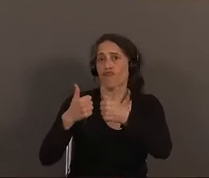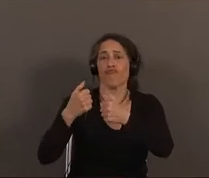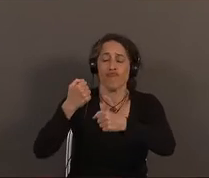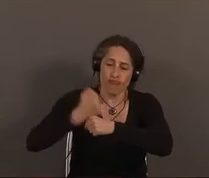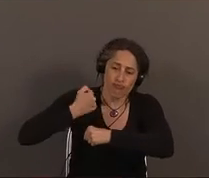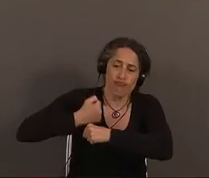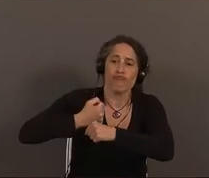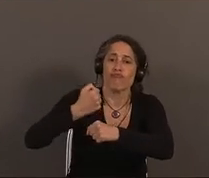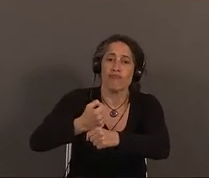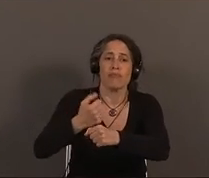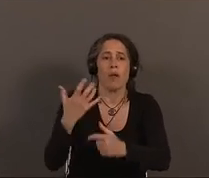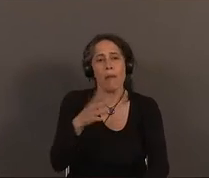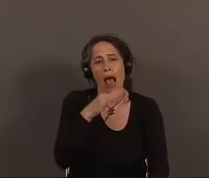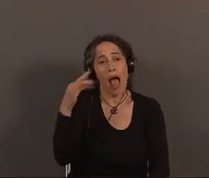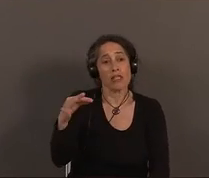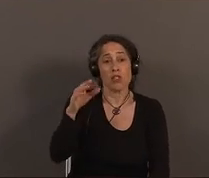Of course,